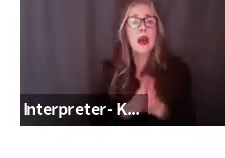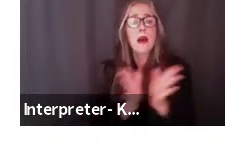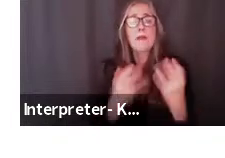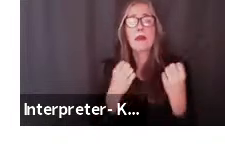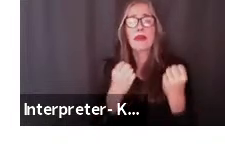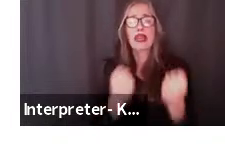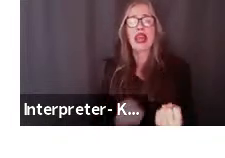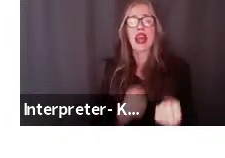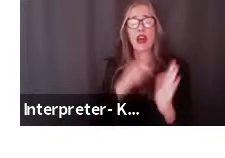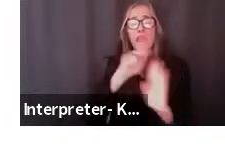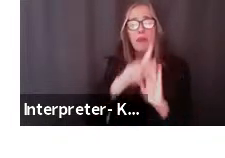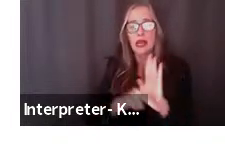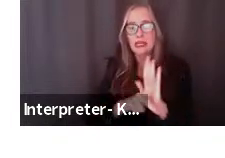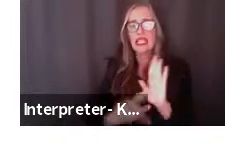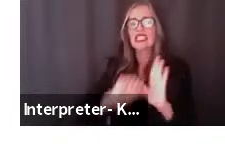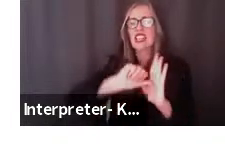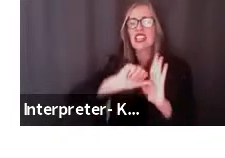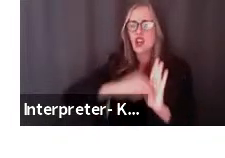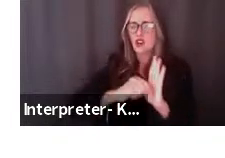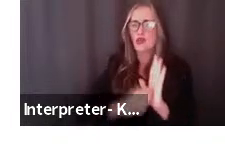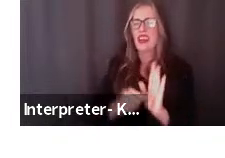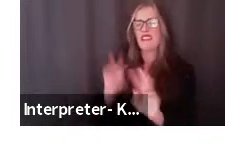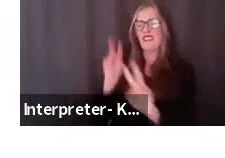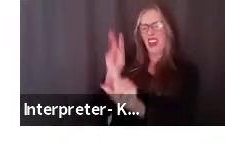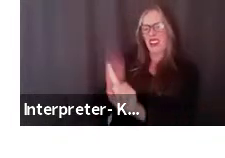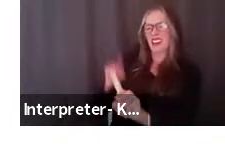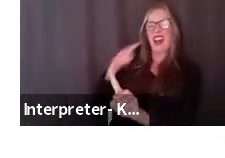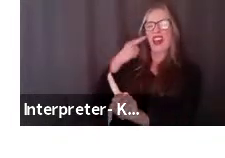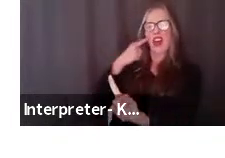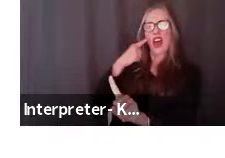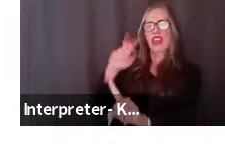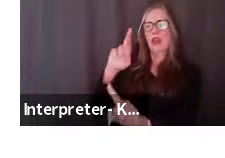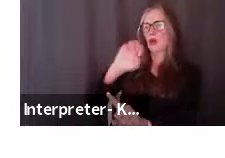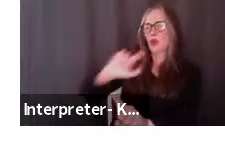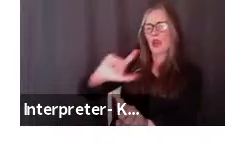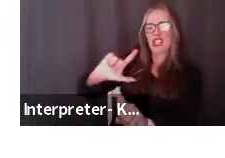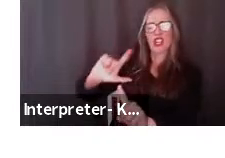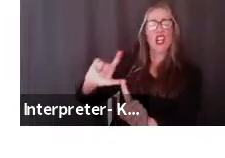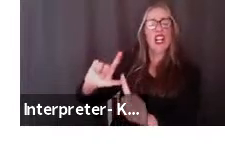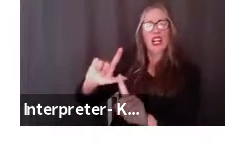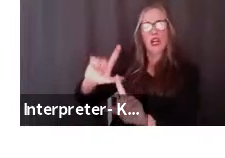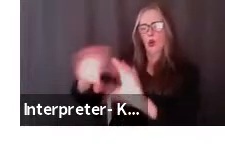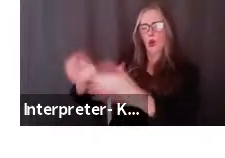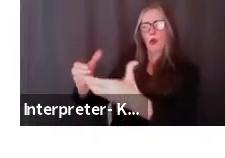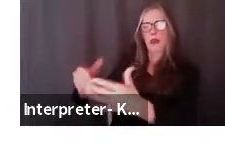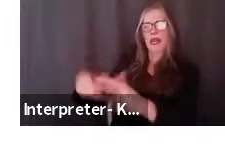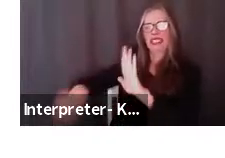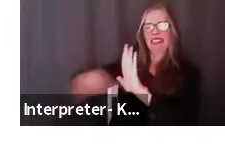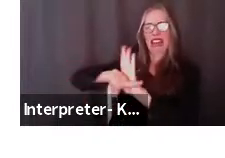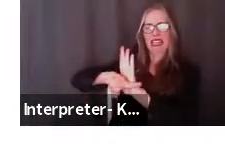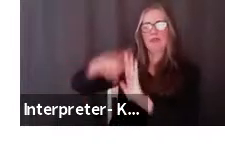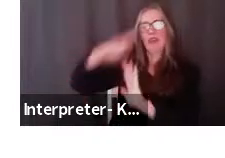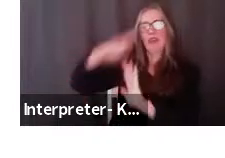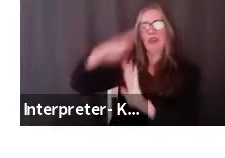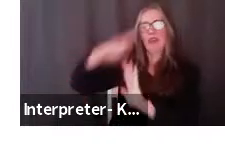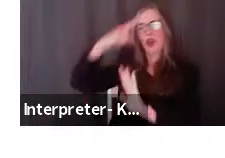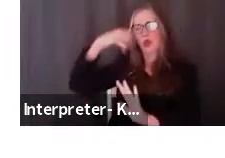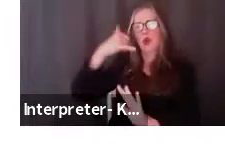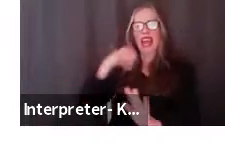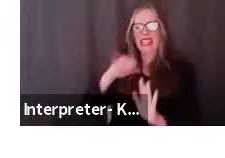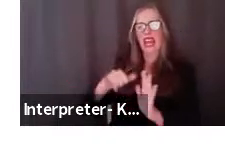and practices reified asians as a racialized group through yellow feral narratives cleanliness crusades and birth rate